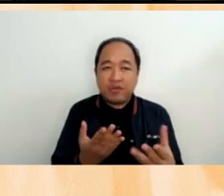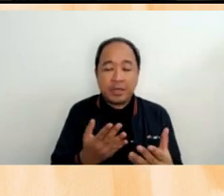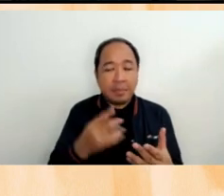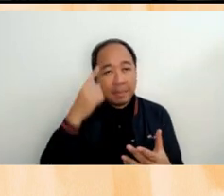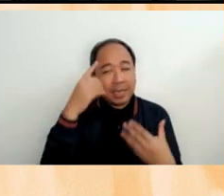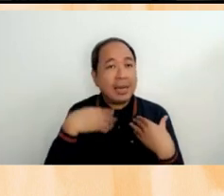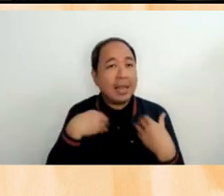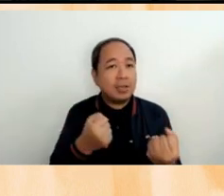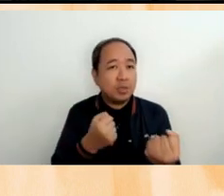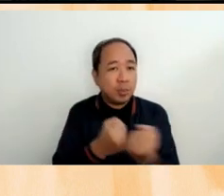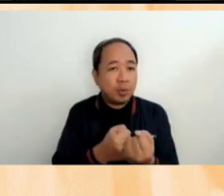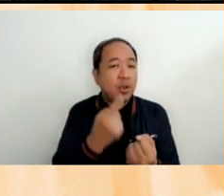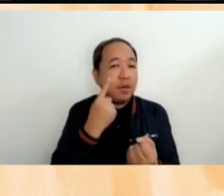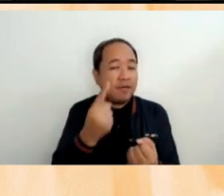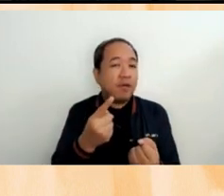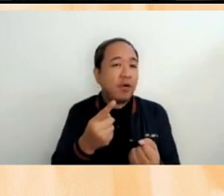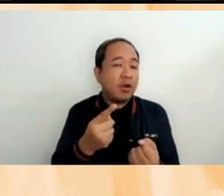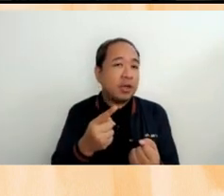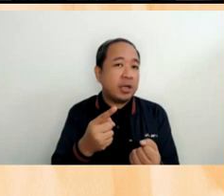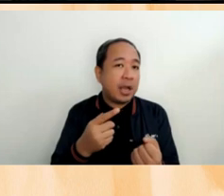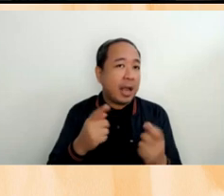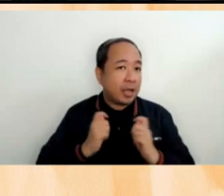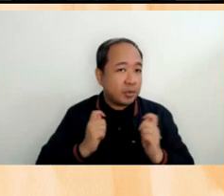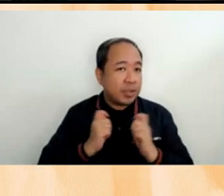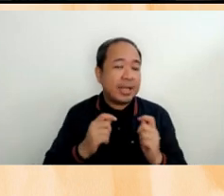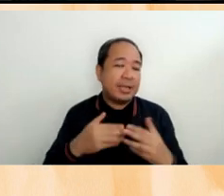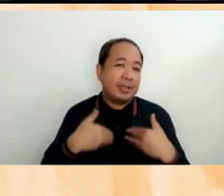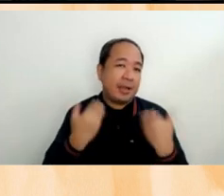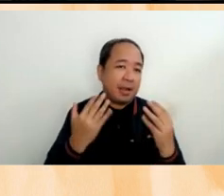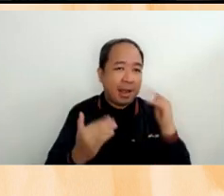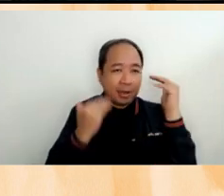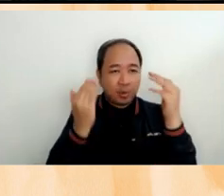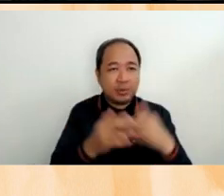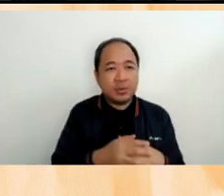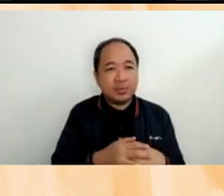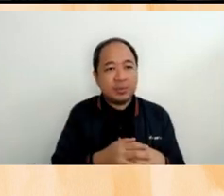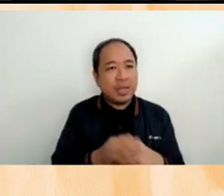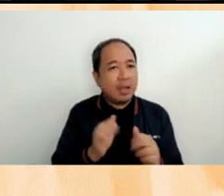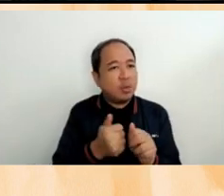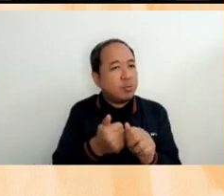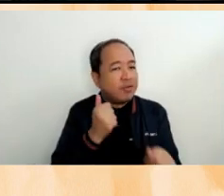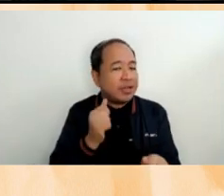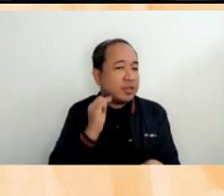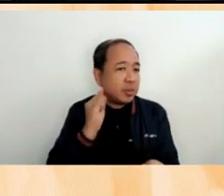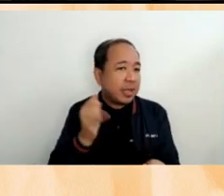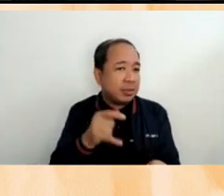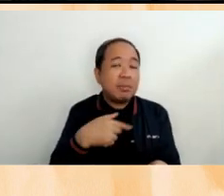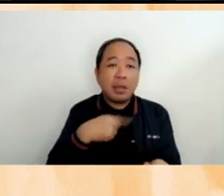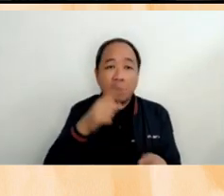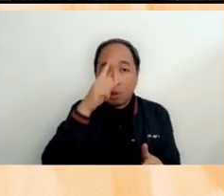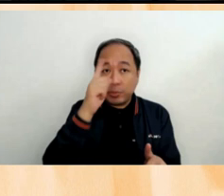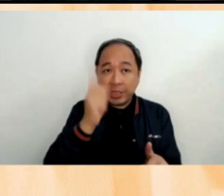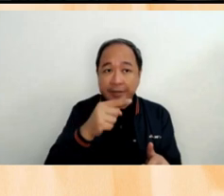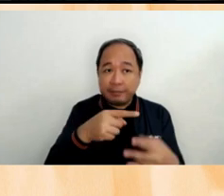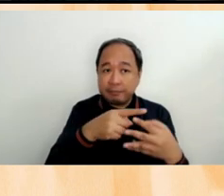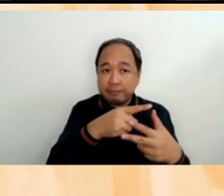Suicide is defined as the act of deliberately killing oneself. It is an act of inflicting